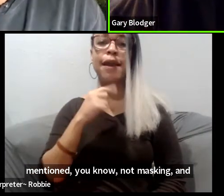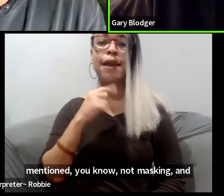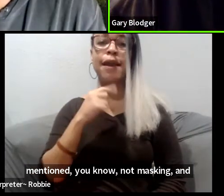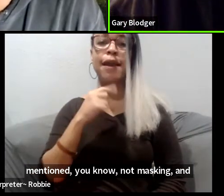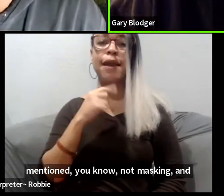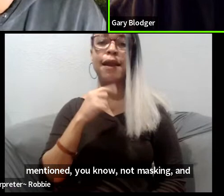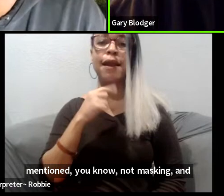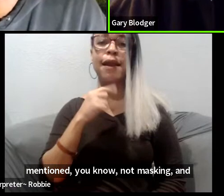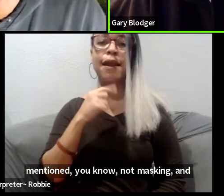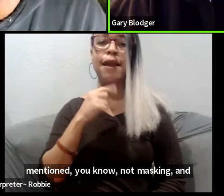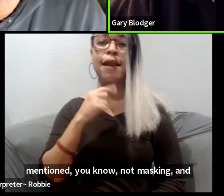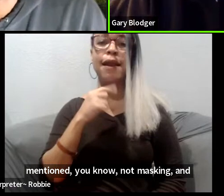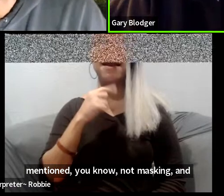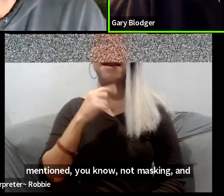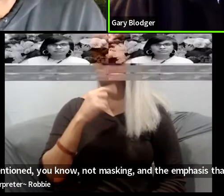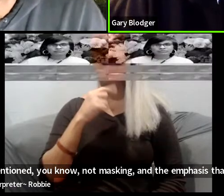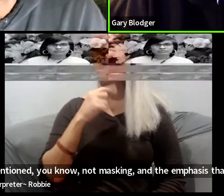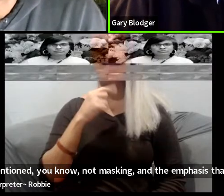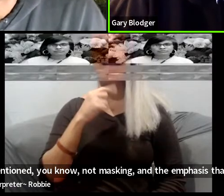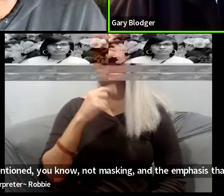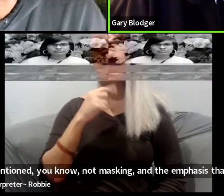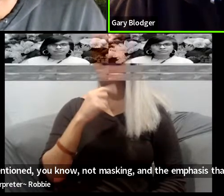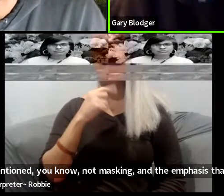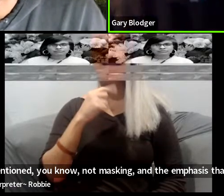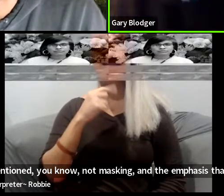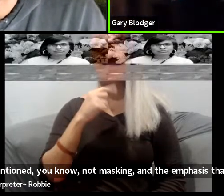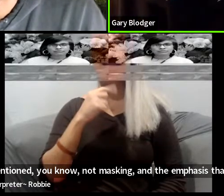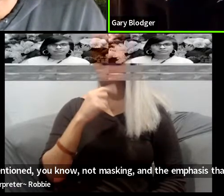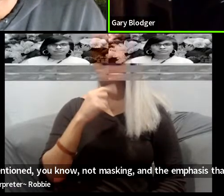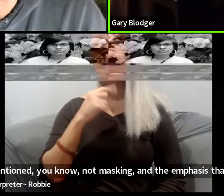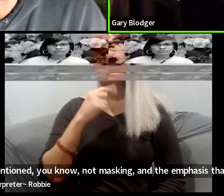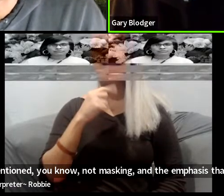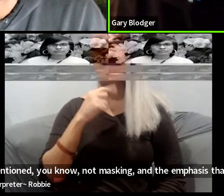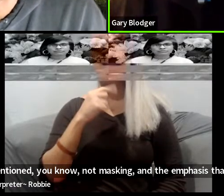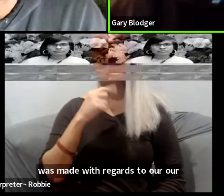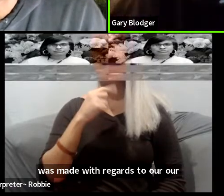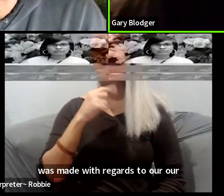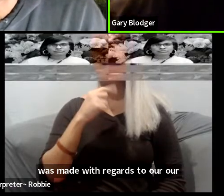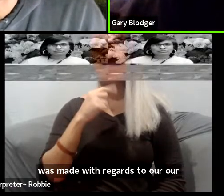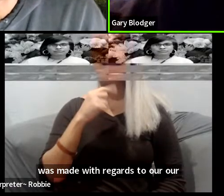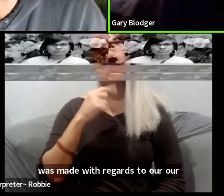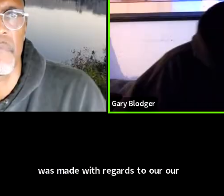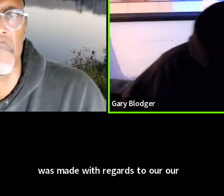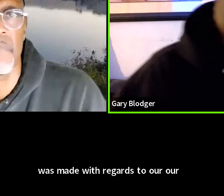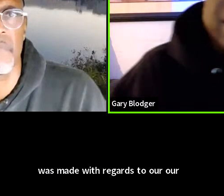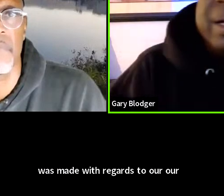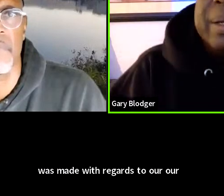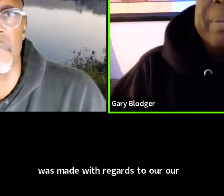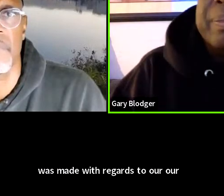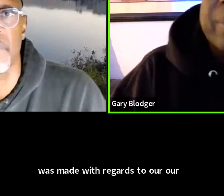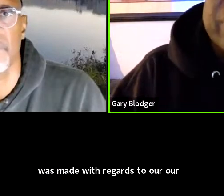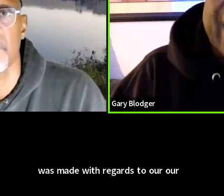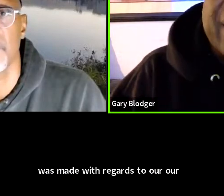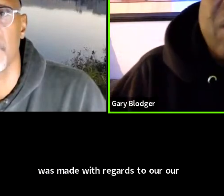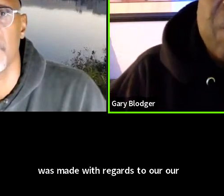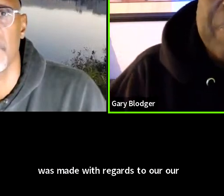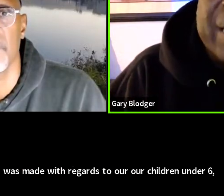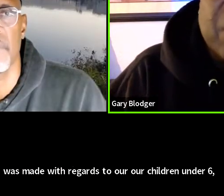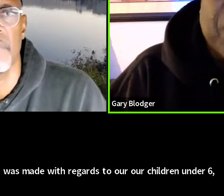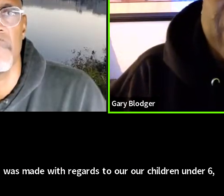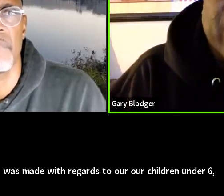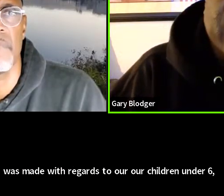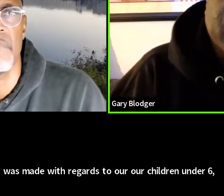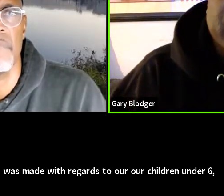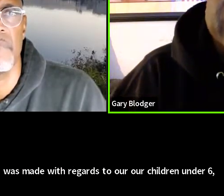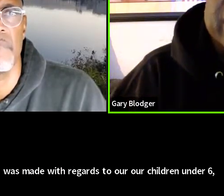with regards to our children under 6, under 5, et cetera. That's all